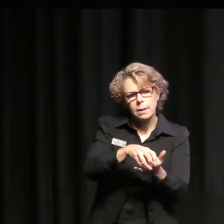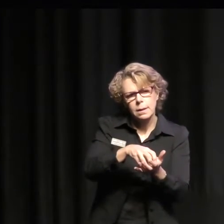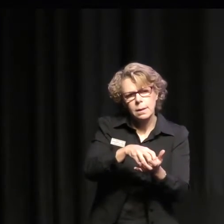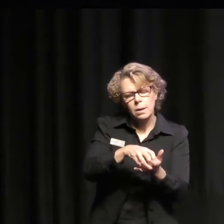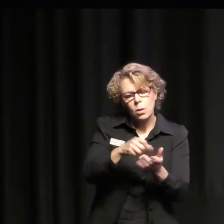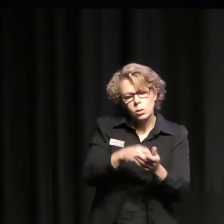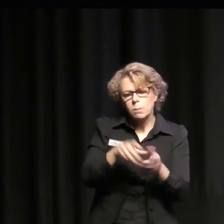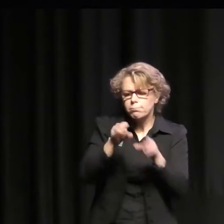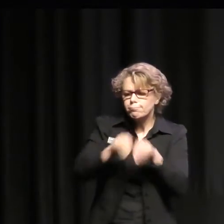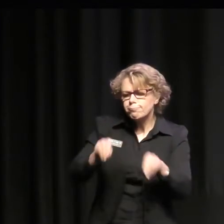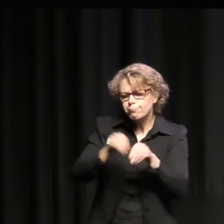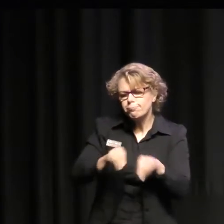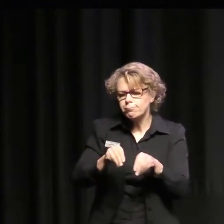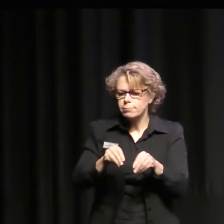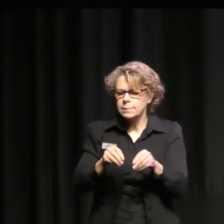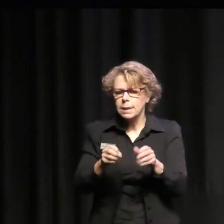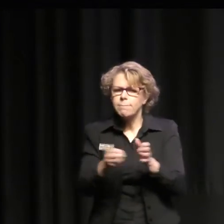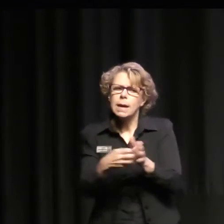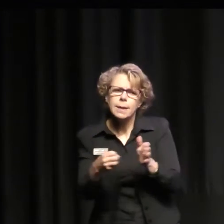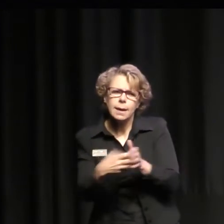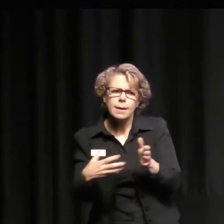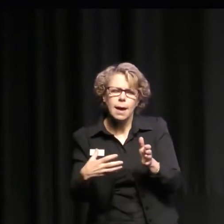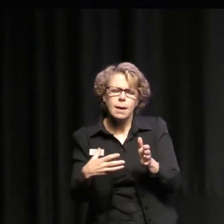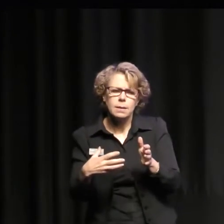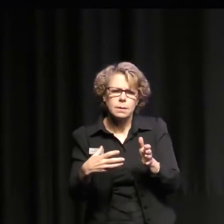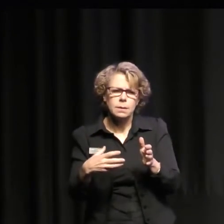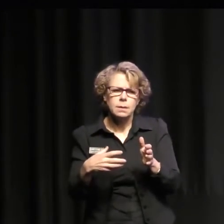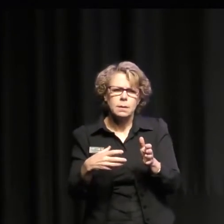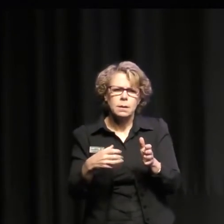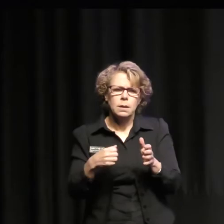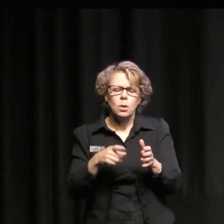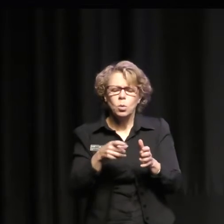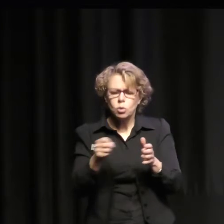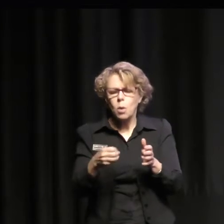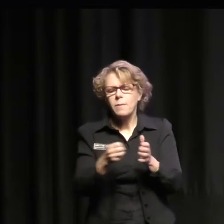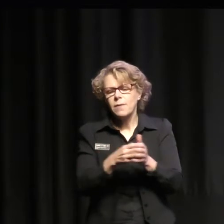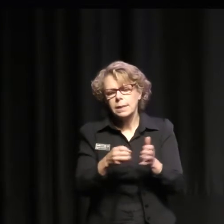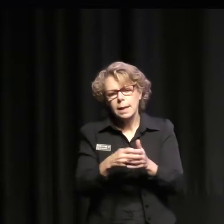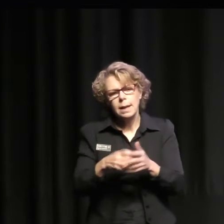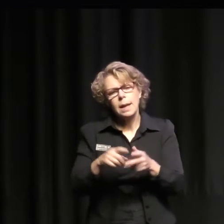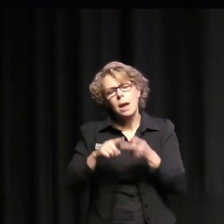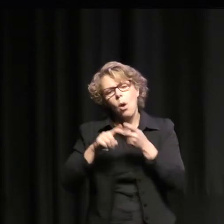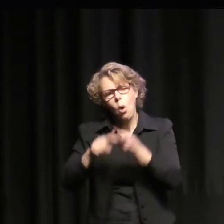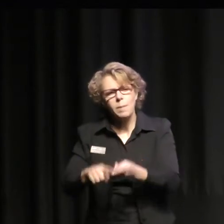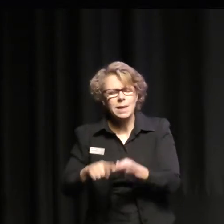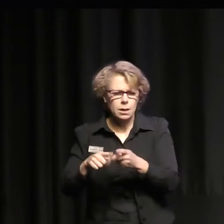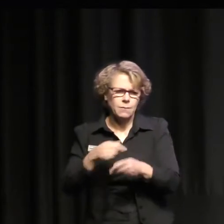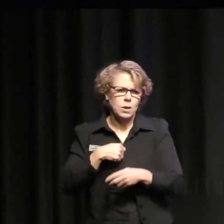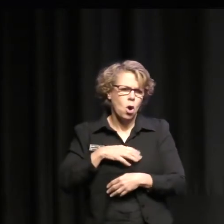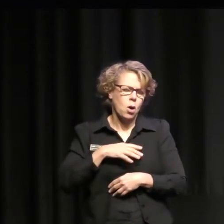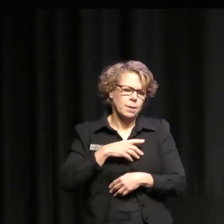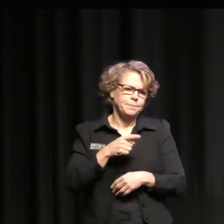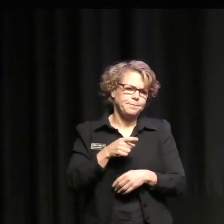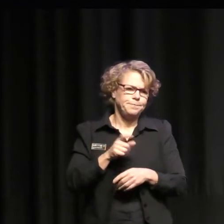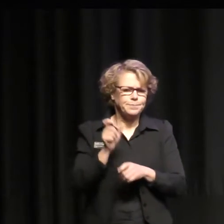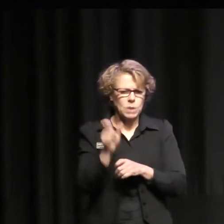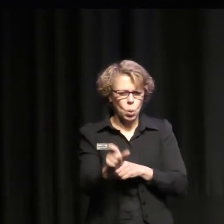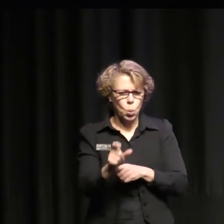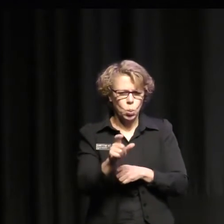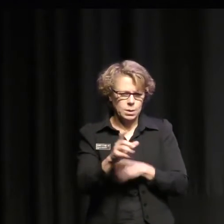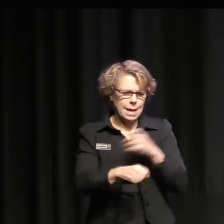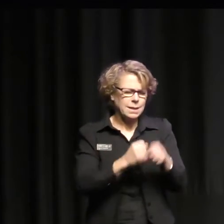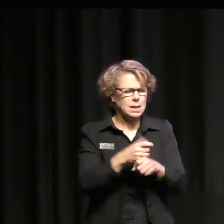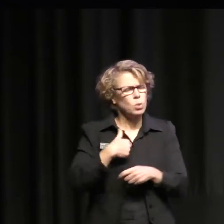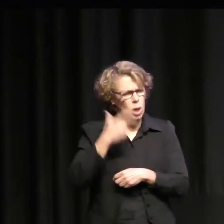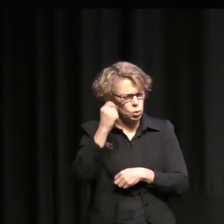values. Those values are reproduced. We have a lovely term in English, probably in